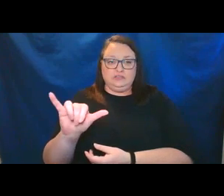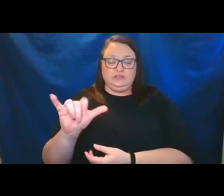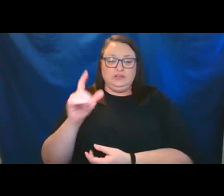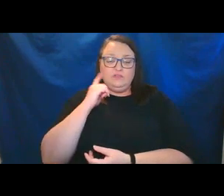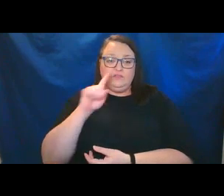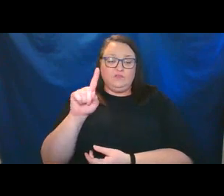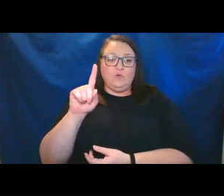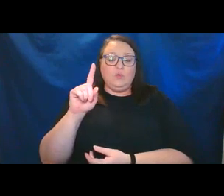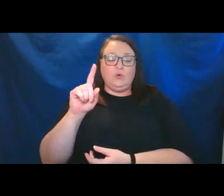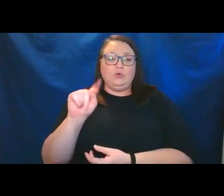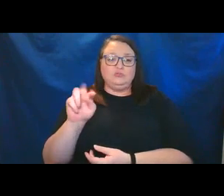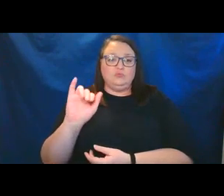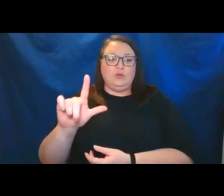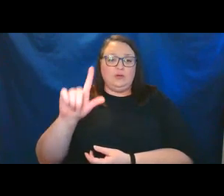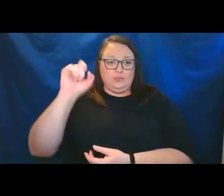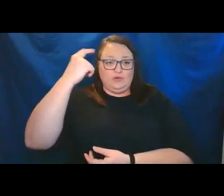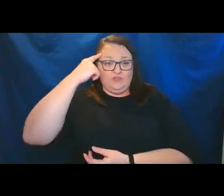time.